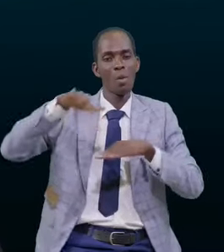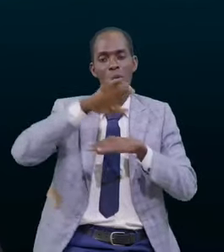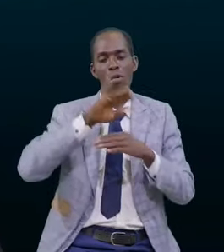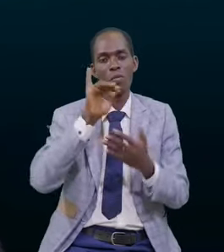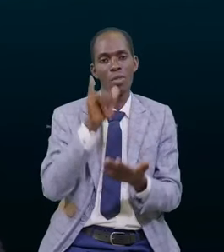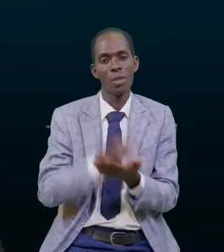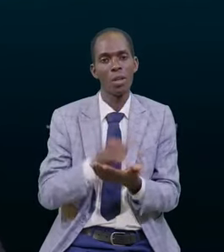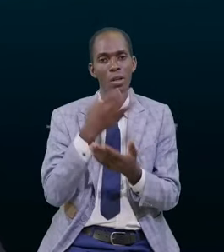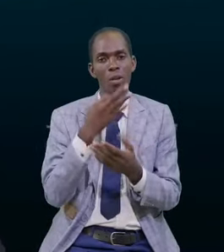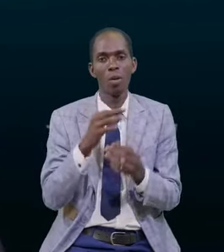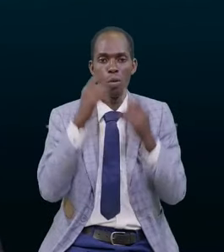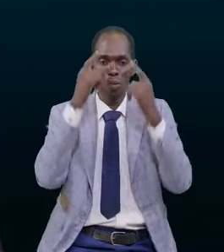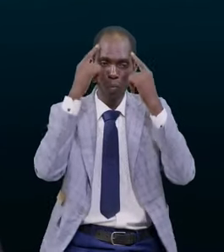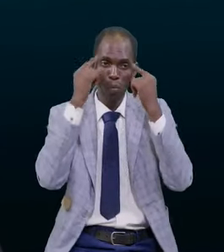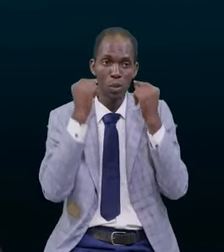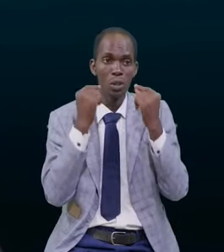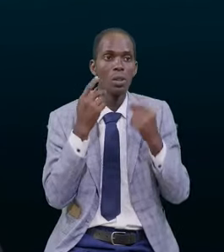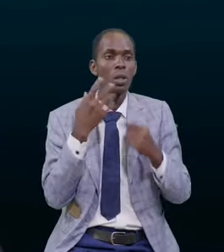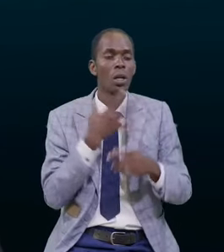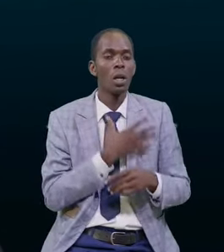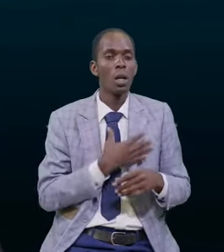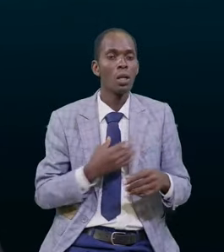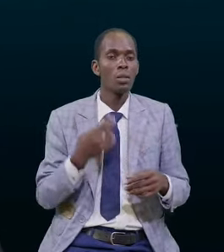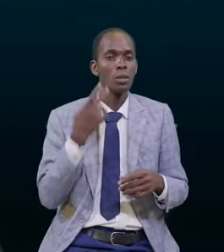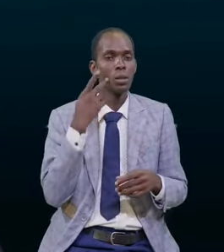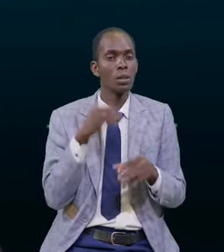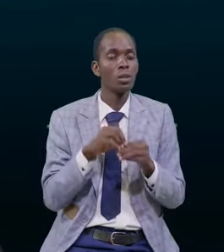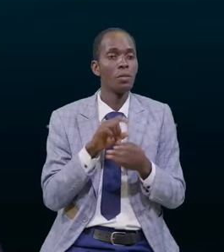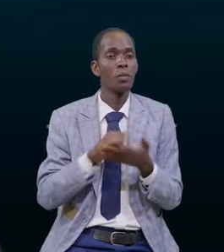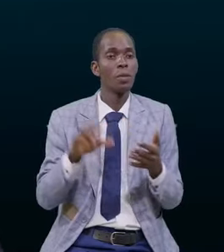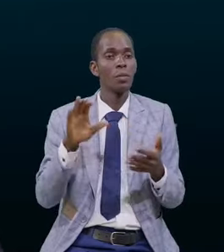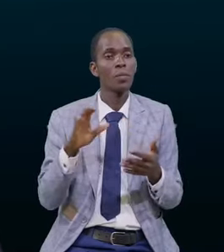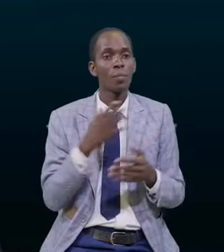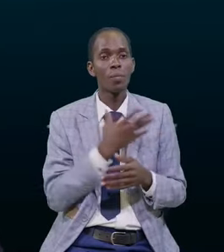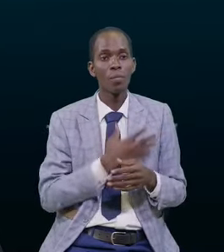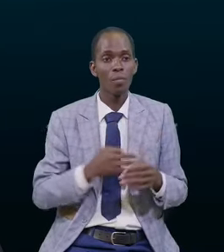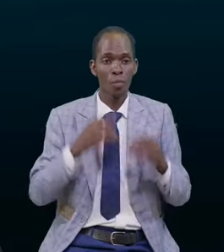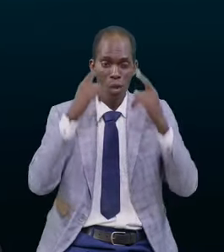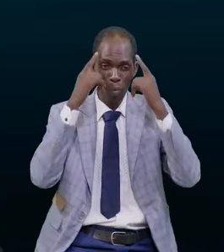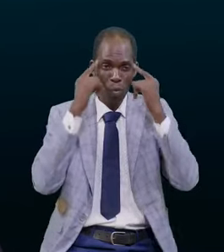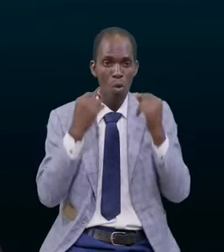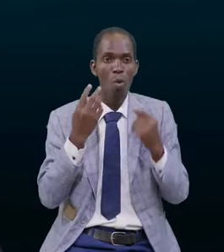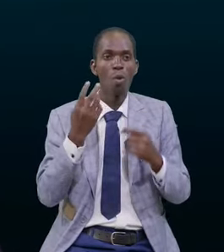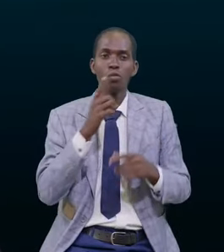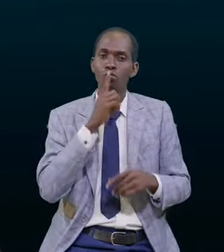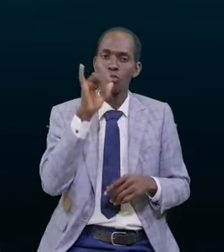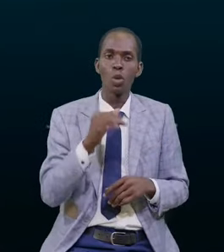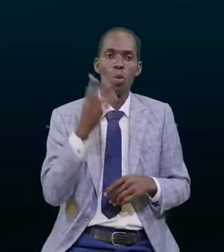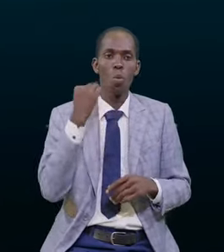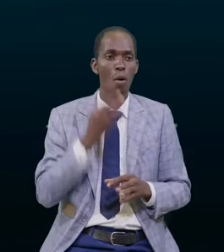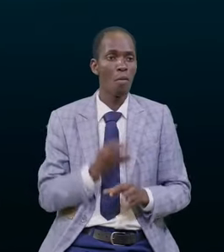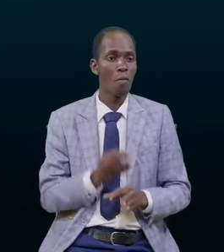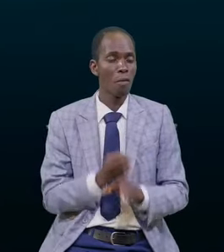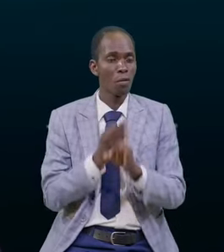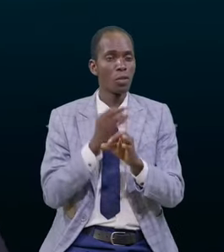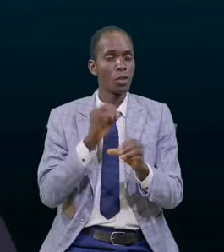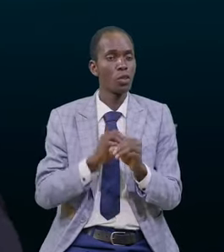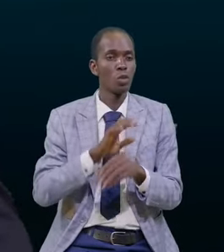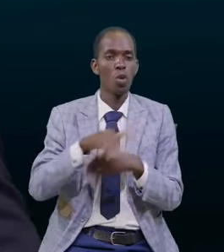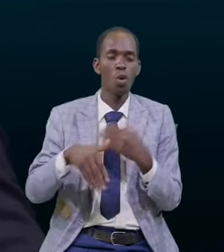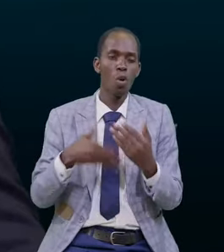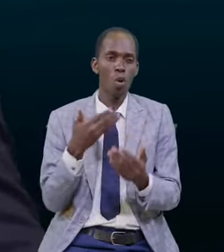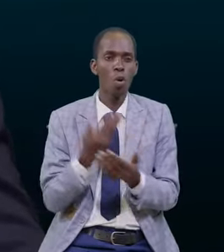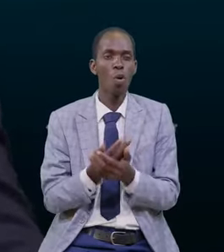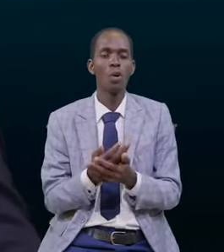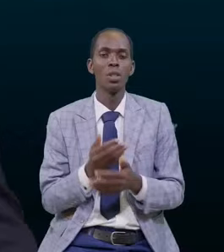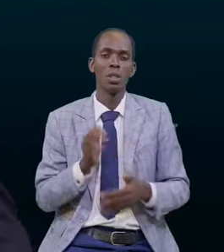comparison and Moses verily was faithful in all his house follow this as a servant as